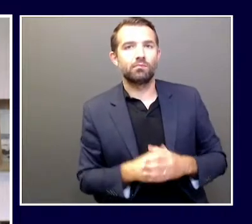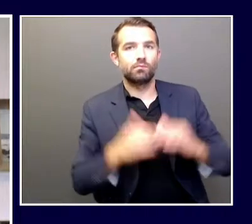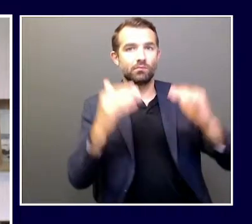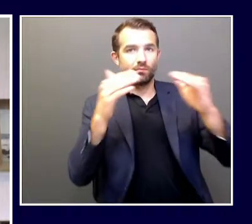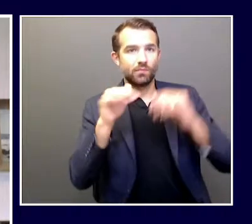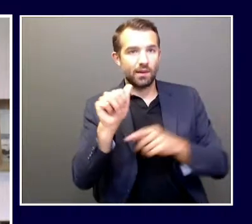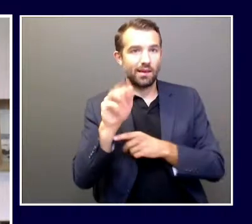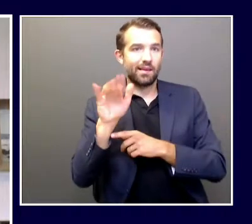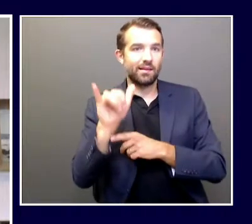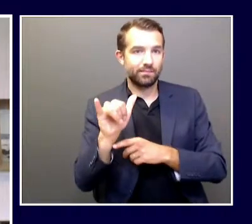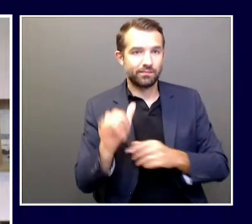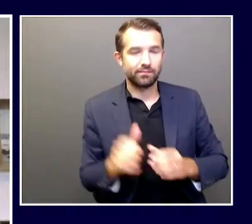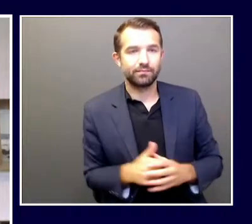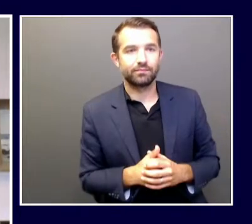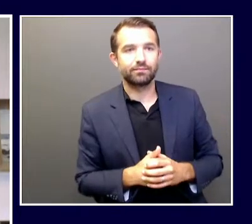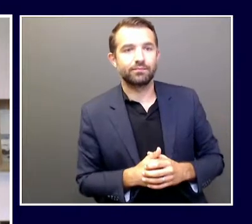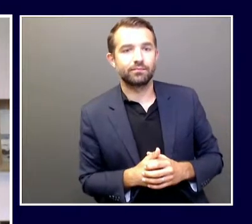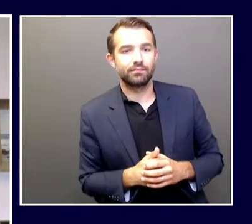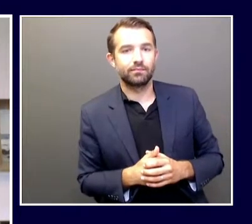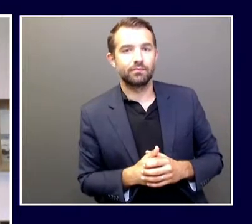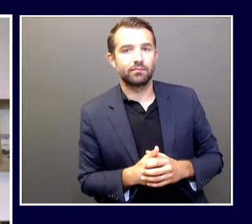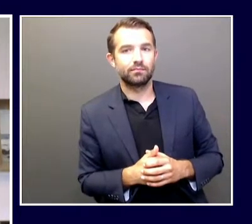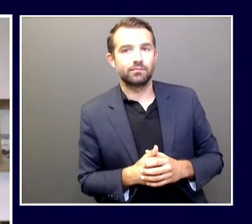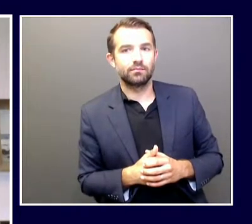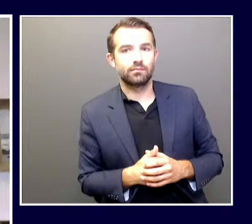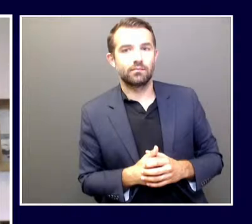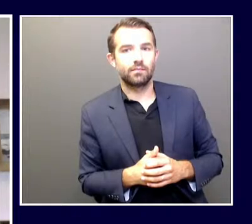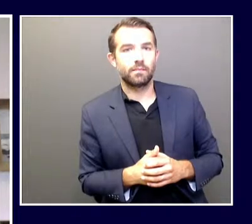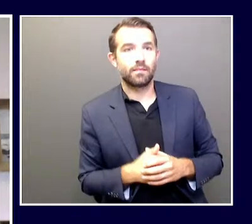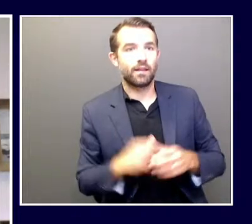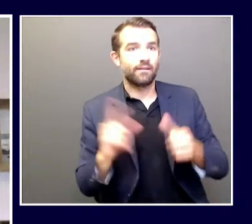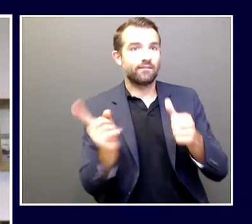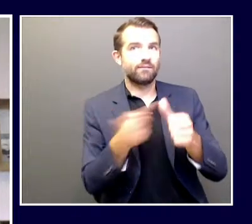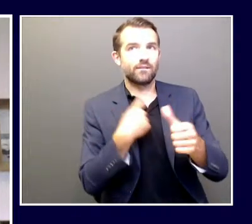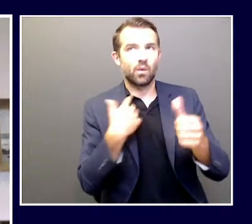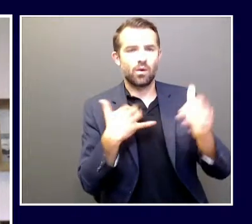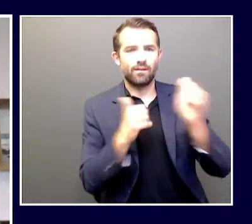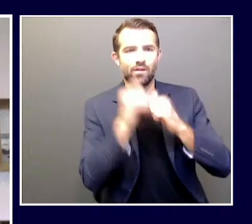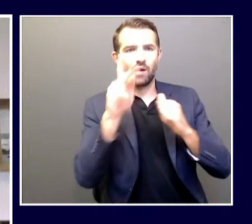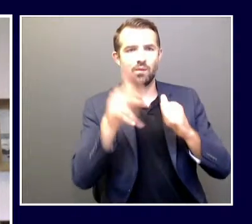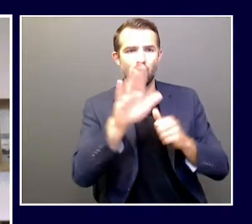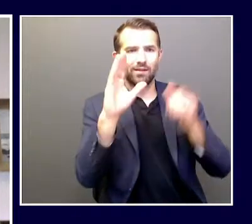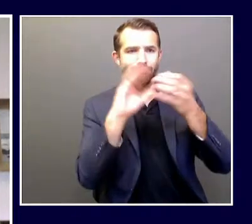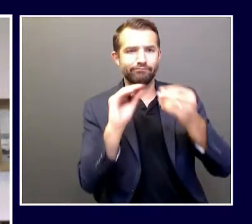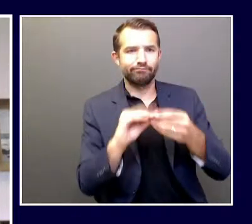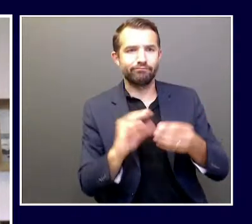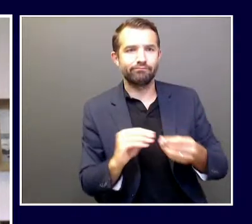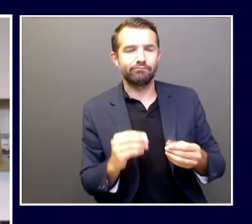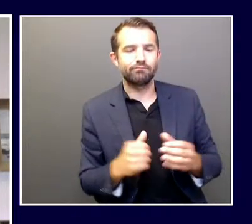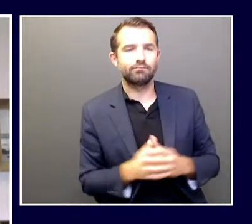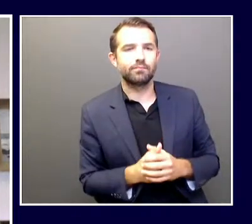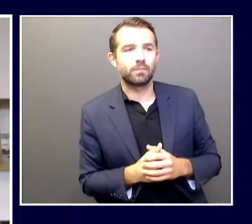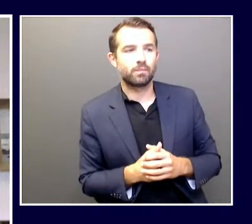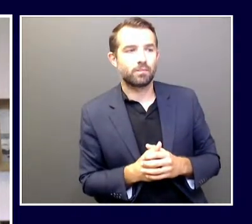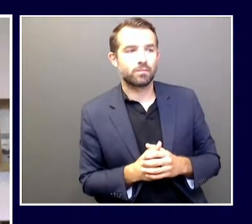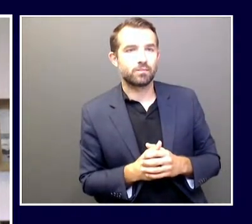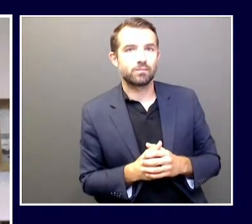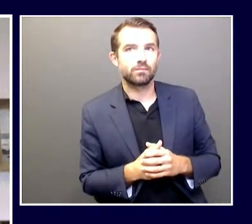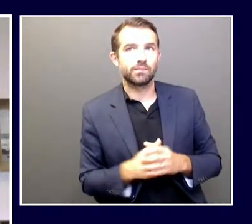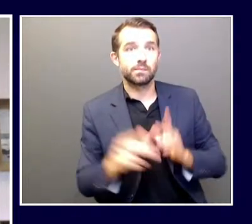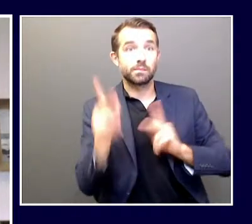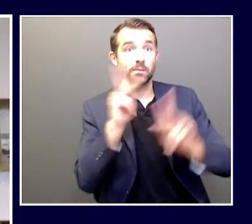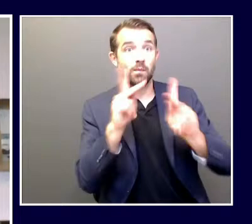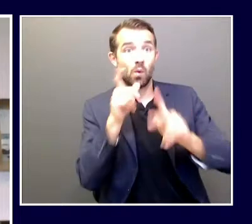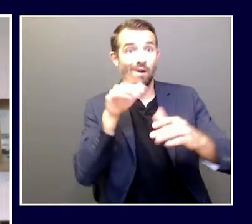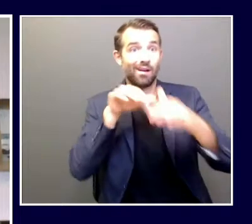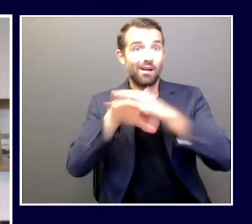Shah. First, I just wanted to follow up on something you said earlier. You're talking about the people who were in the hospital with breakthrough cases, and you said,